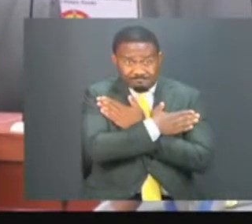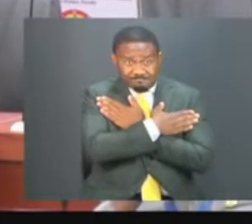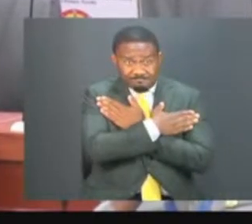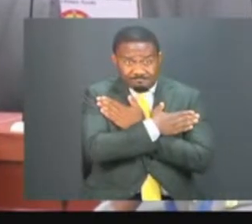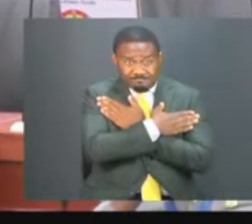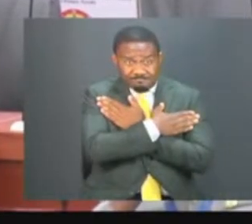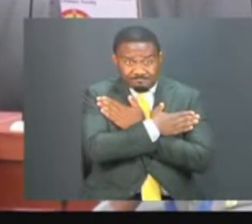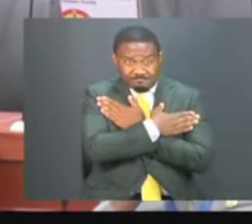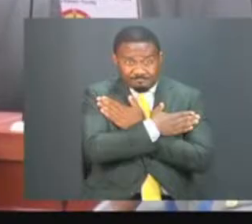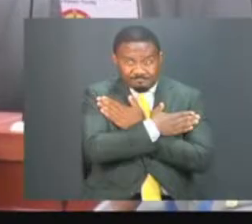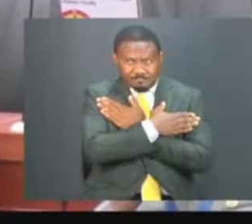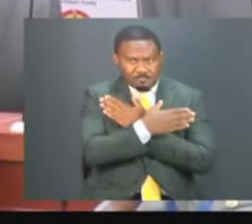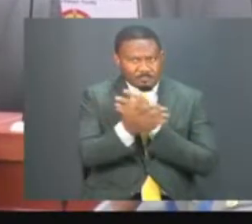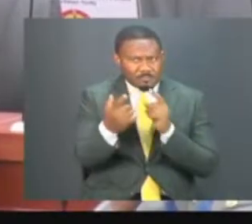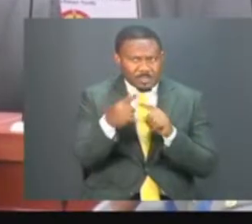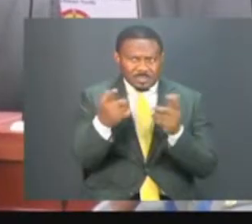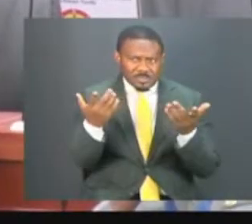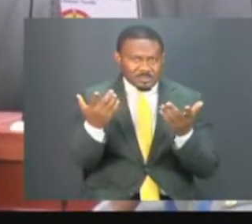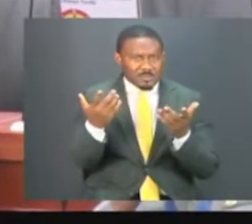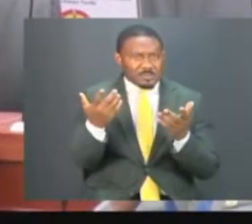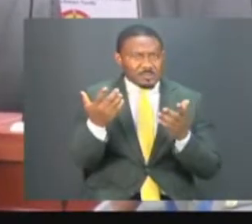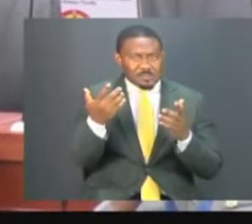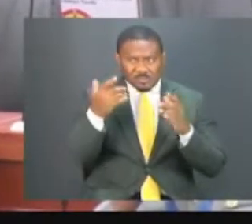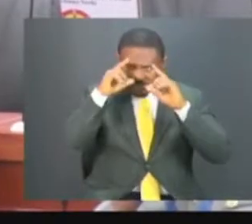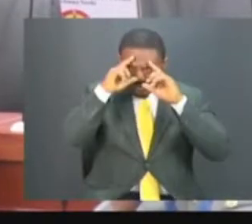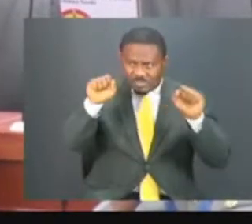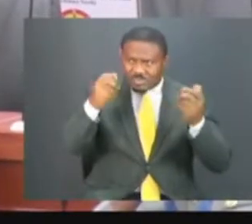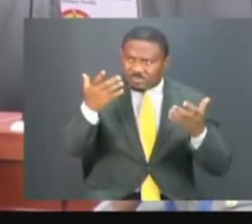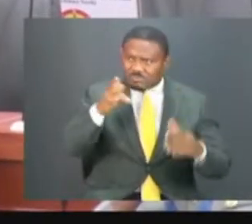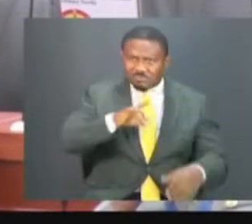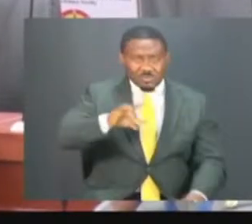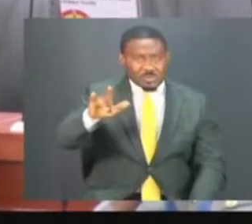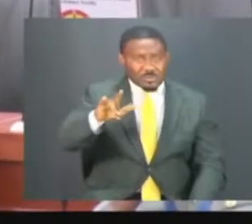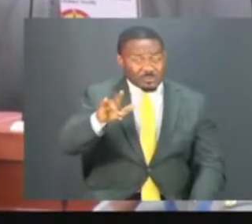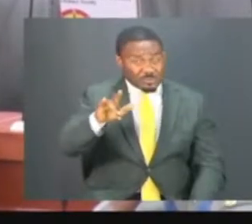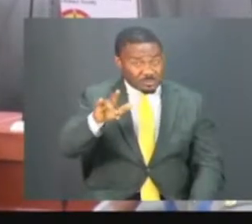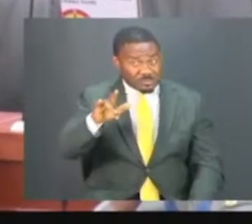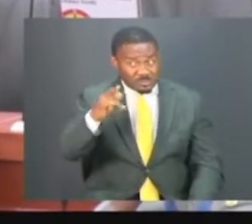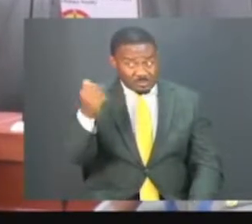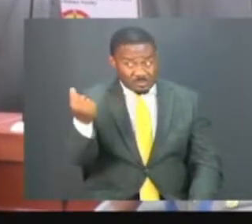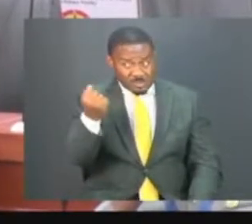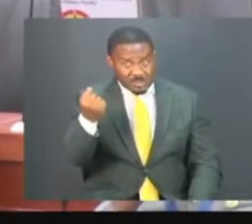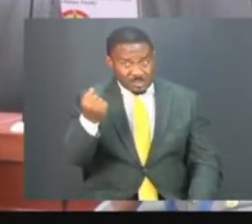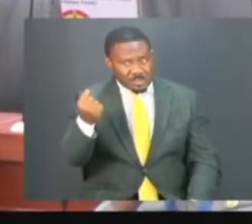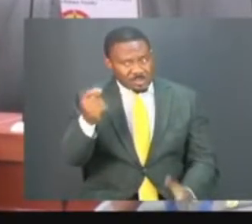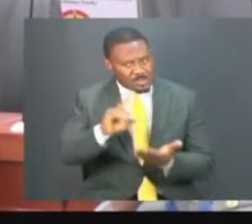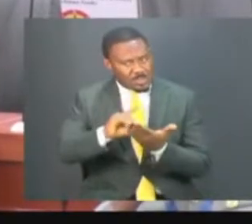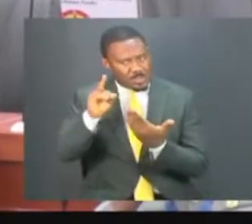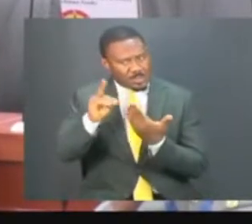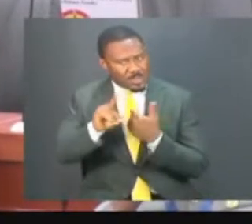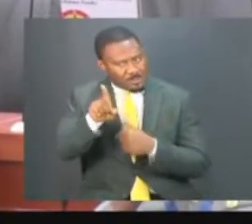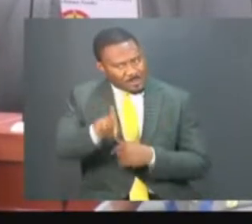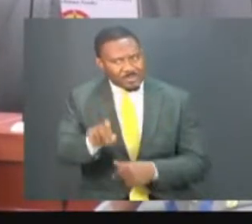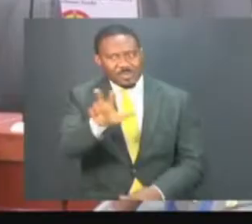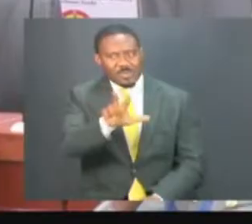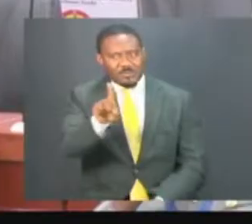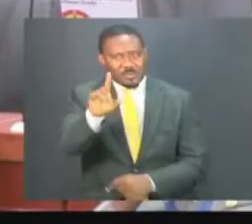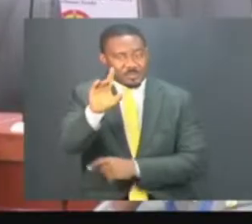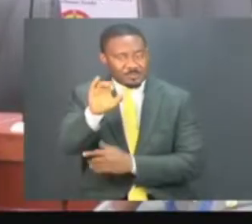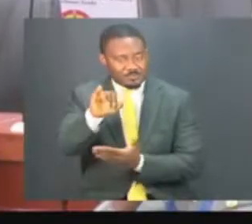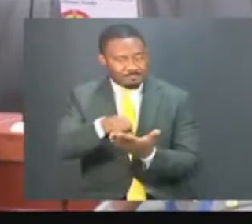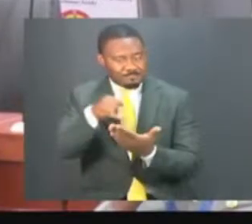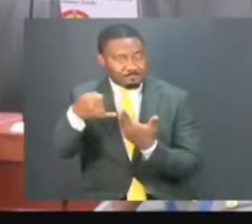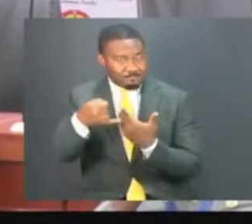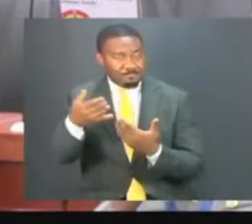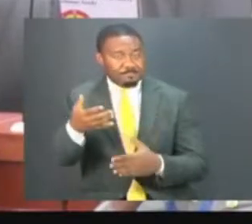president traveled on Saturday, then that should be 31st January instead. And Speaker, if